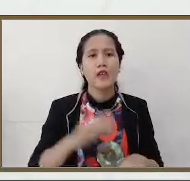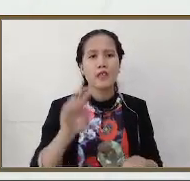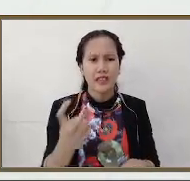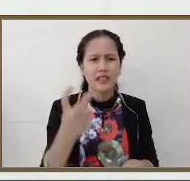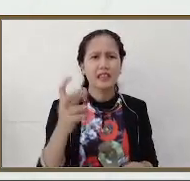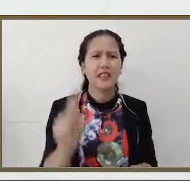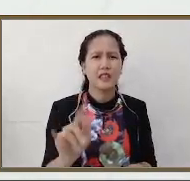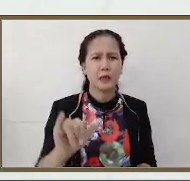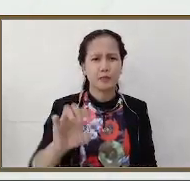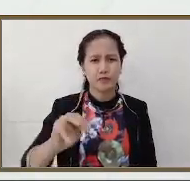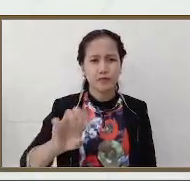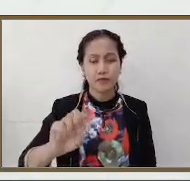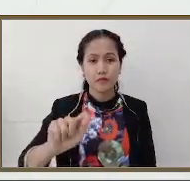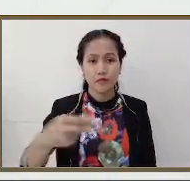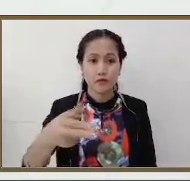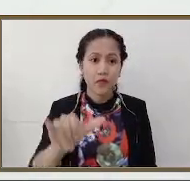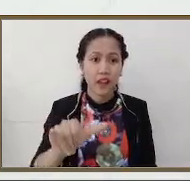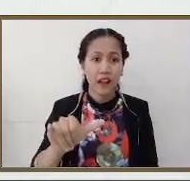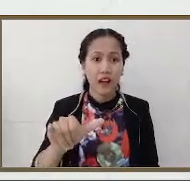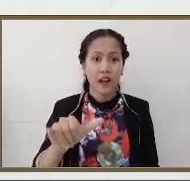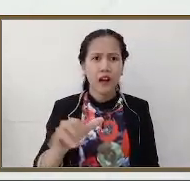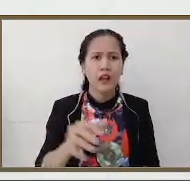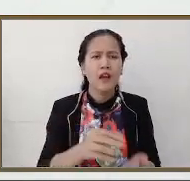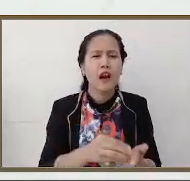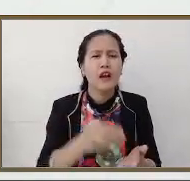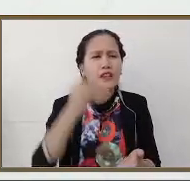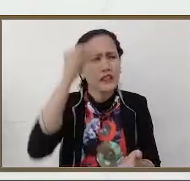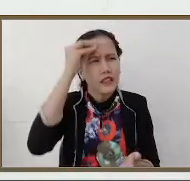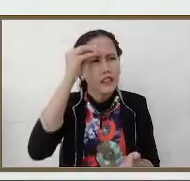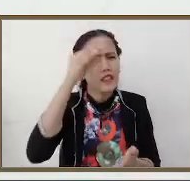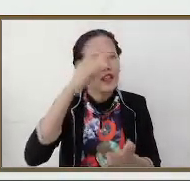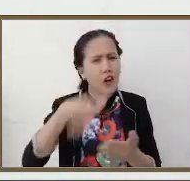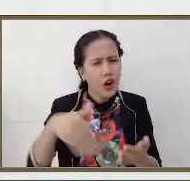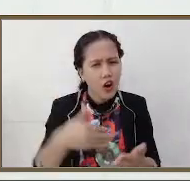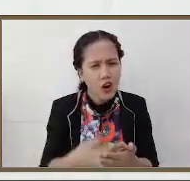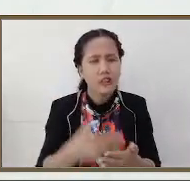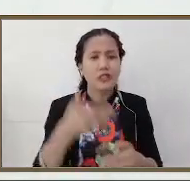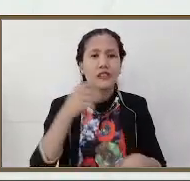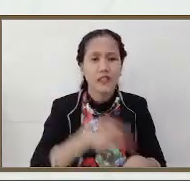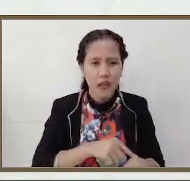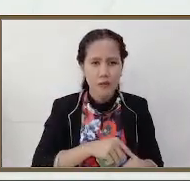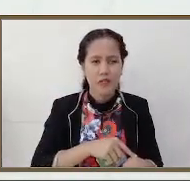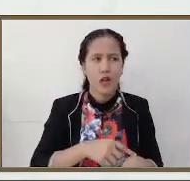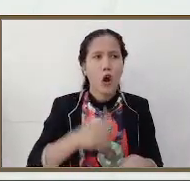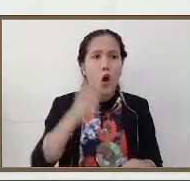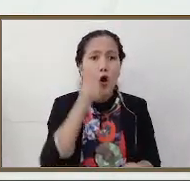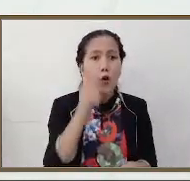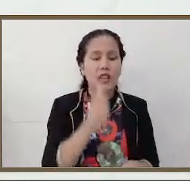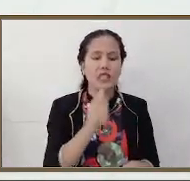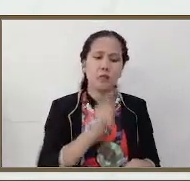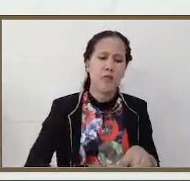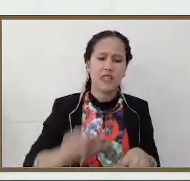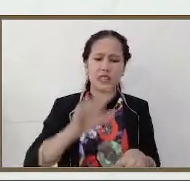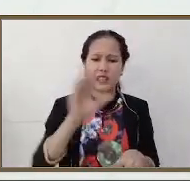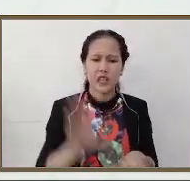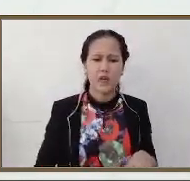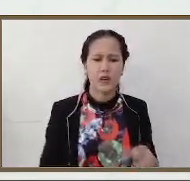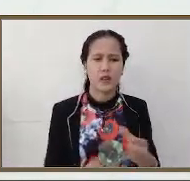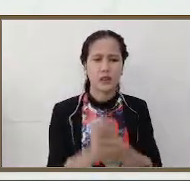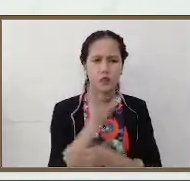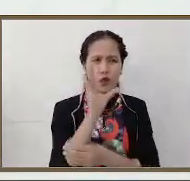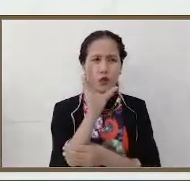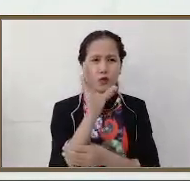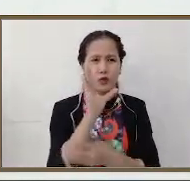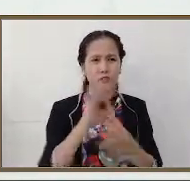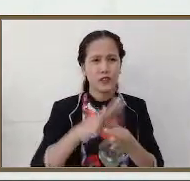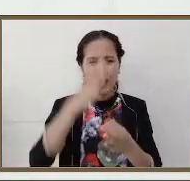ever learning at all times, but never able to grow in the knowledge of truth. Yan yung iniiwasan